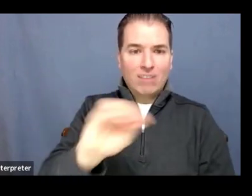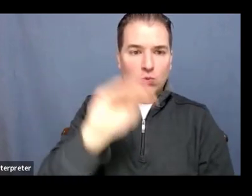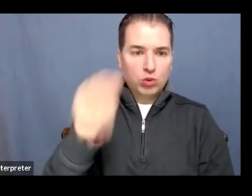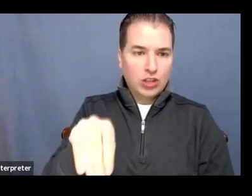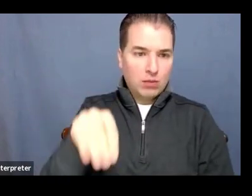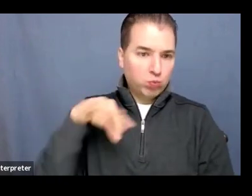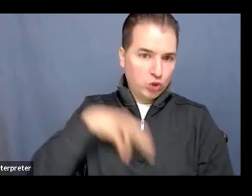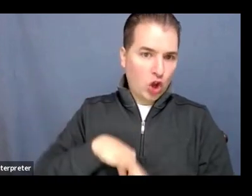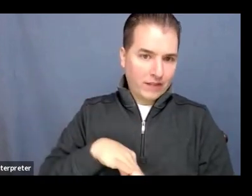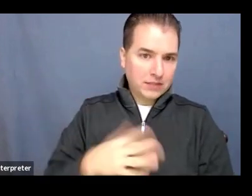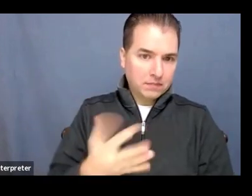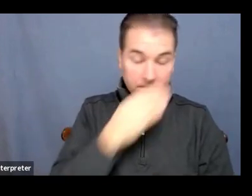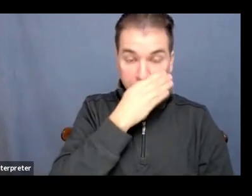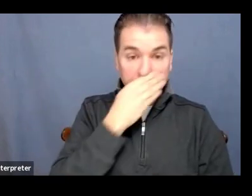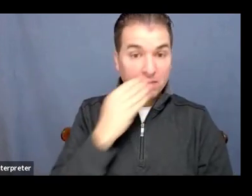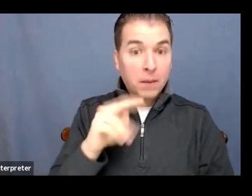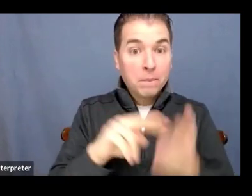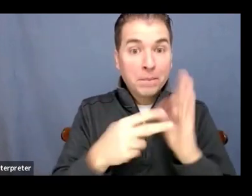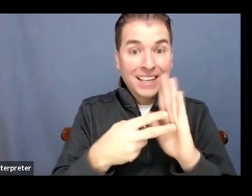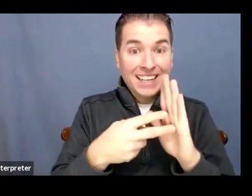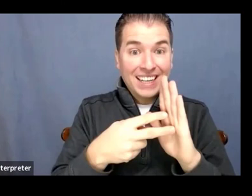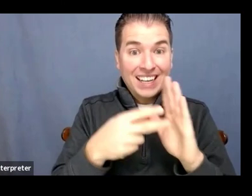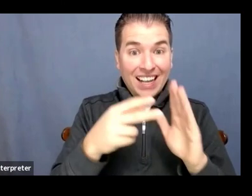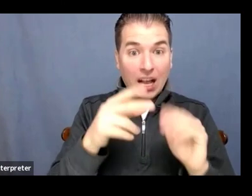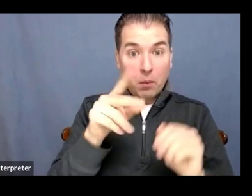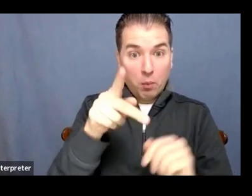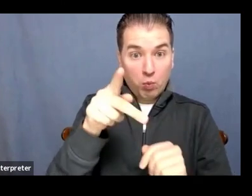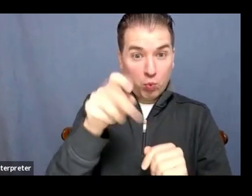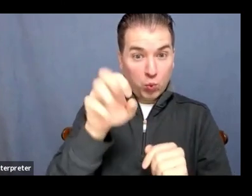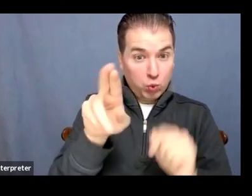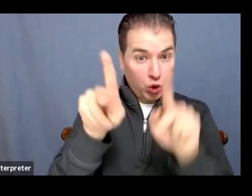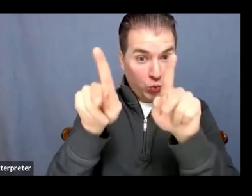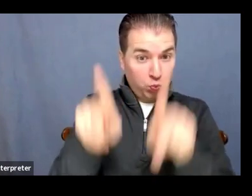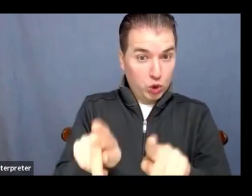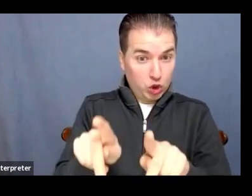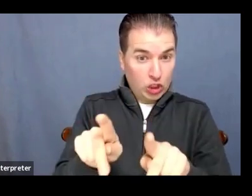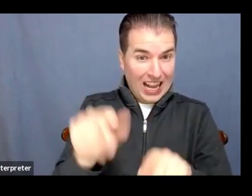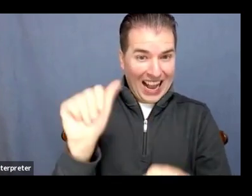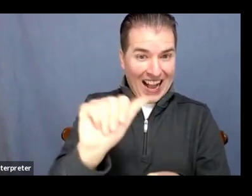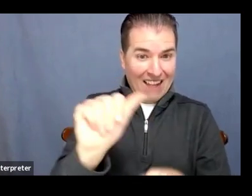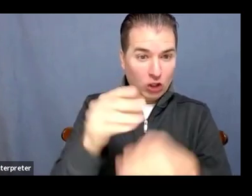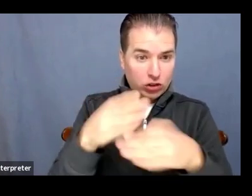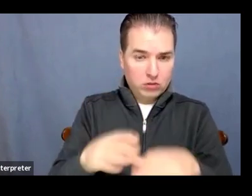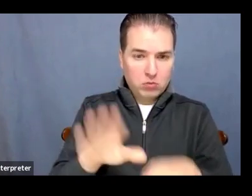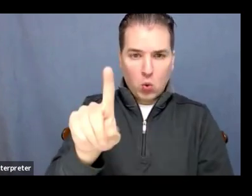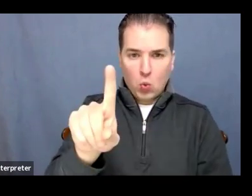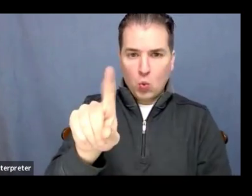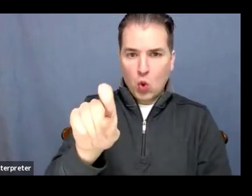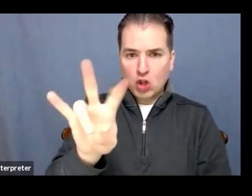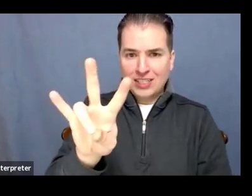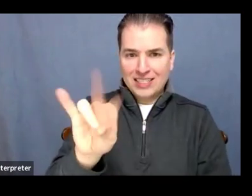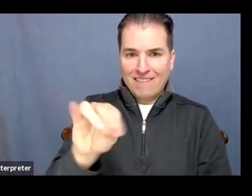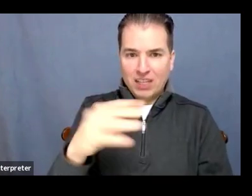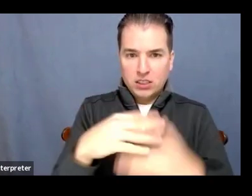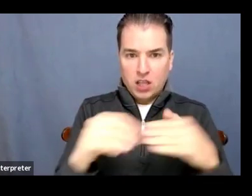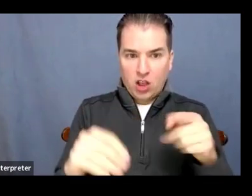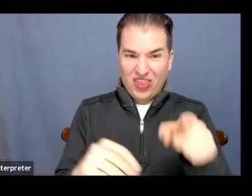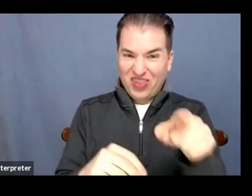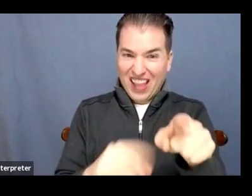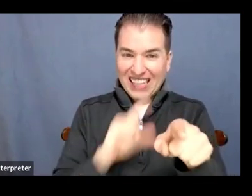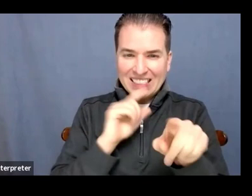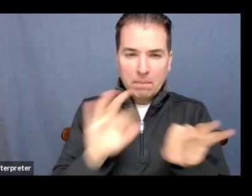what that means is that I have a lifetime value of $170. So that's the important number,